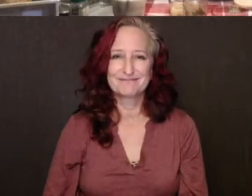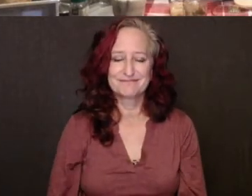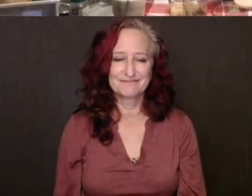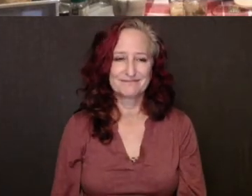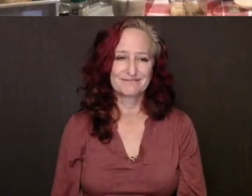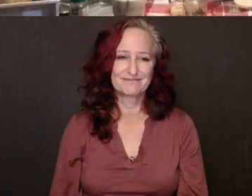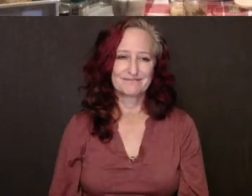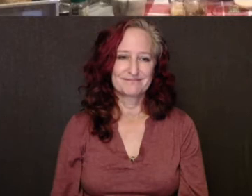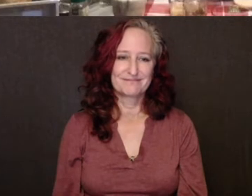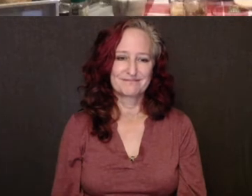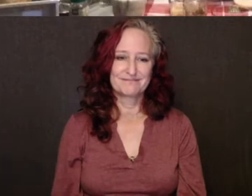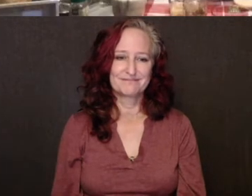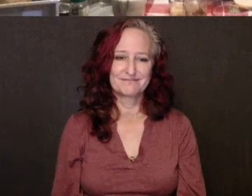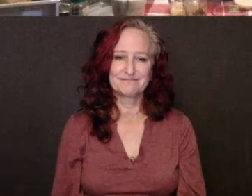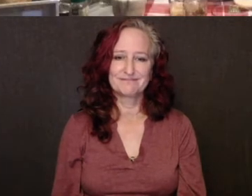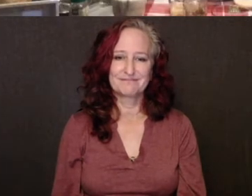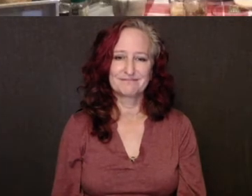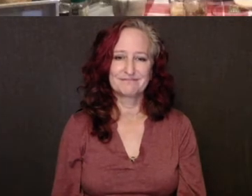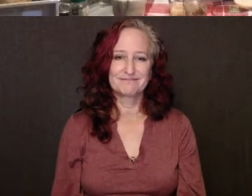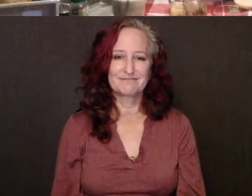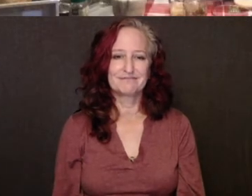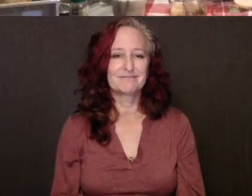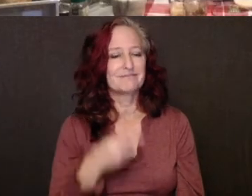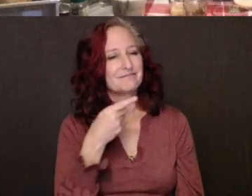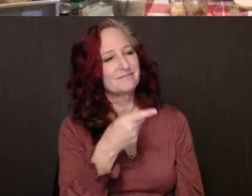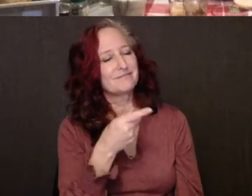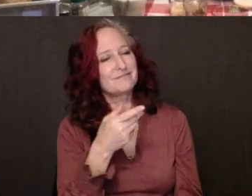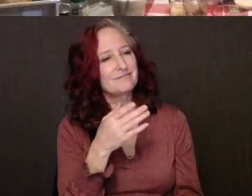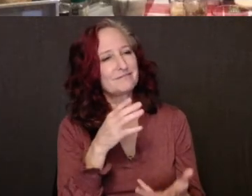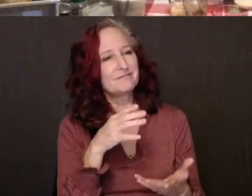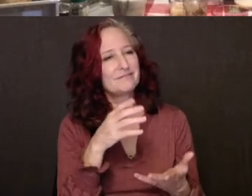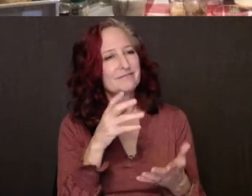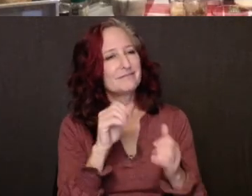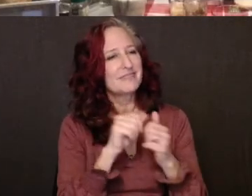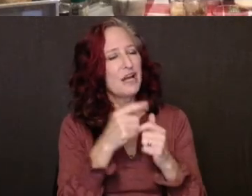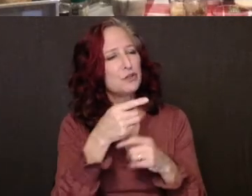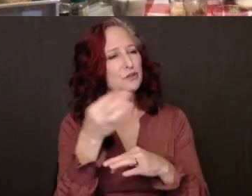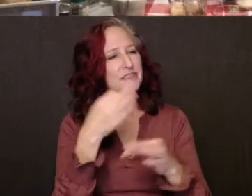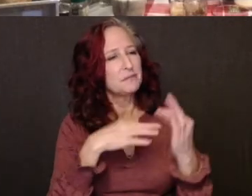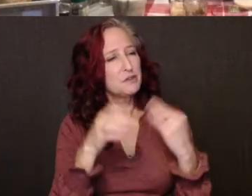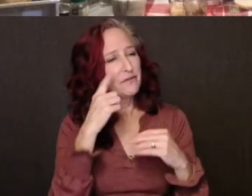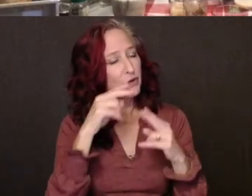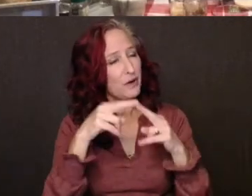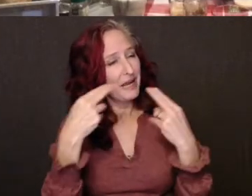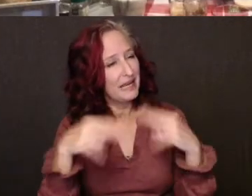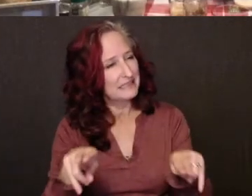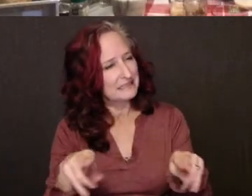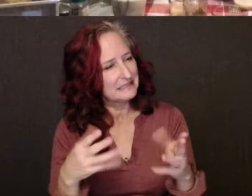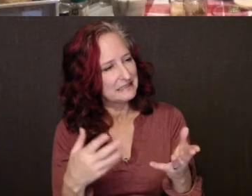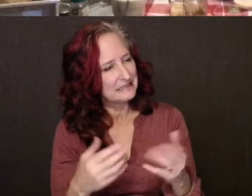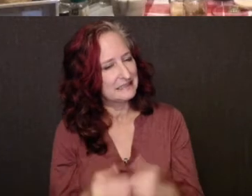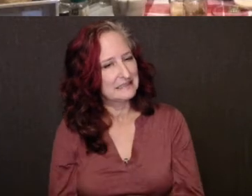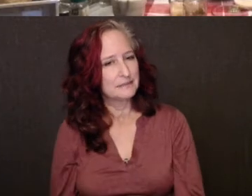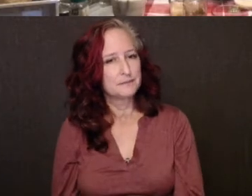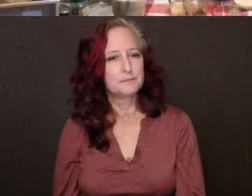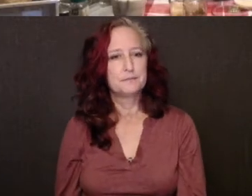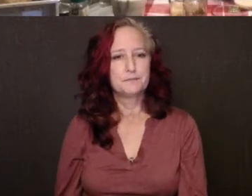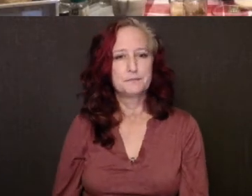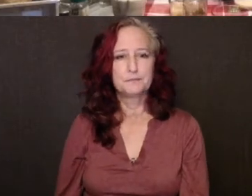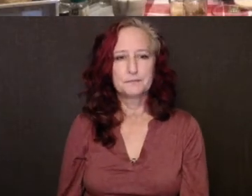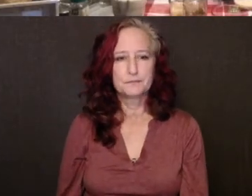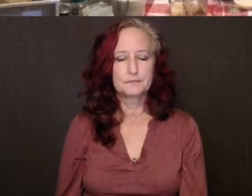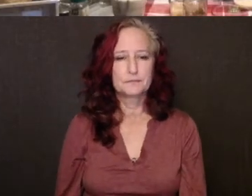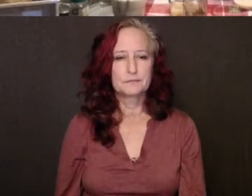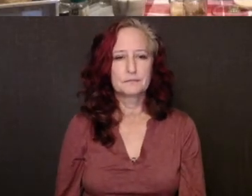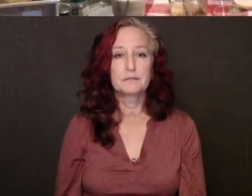was really hard, and I was like, oh my god, this tastes awful. Like, why would I even want to eat like a vegan cake? But then now I like